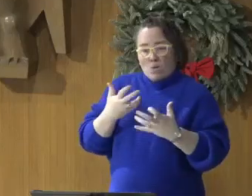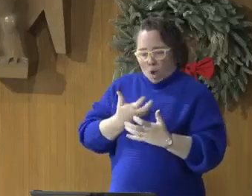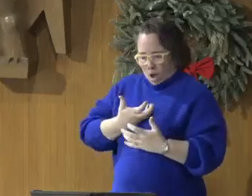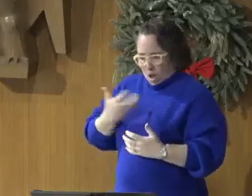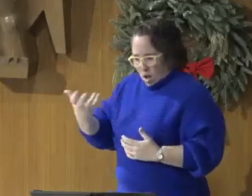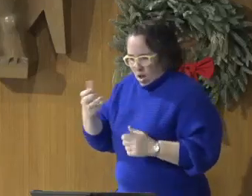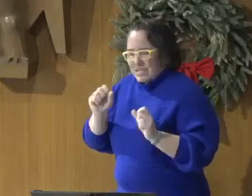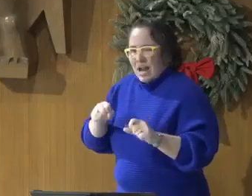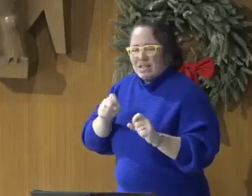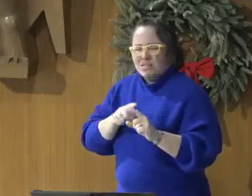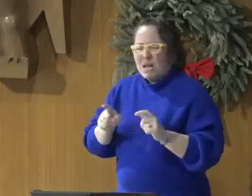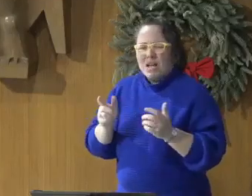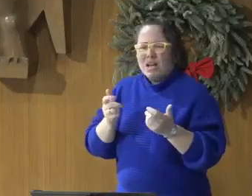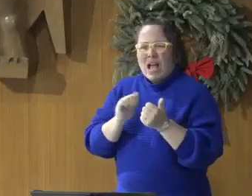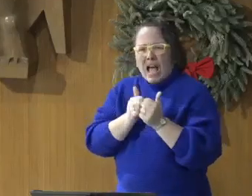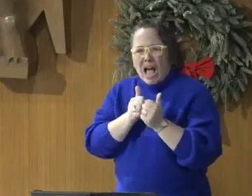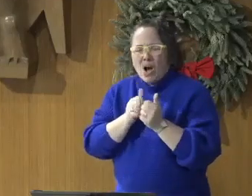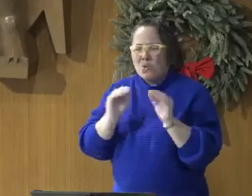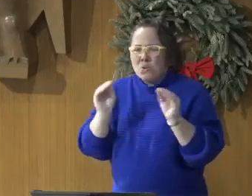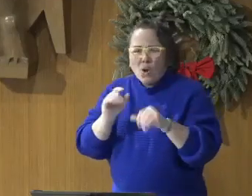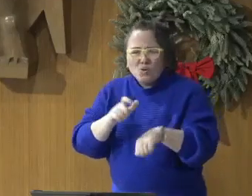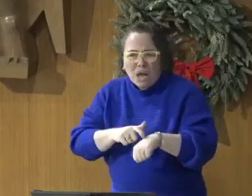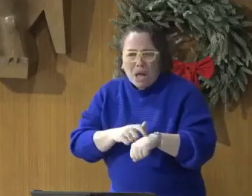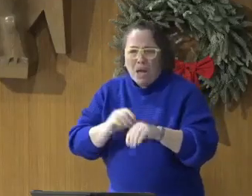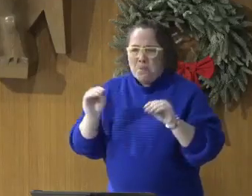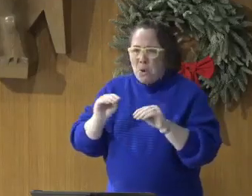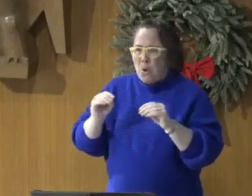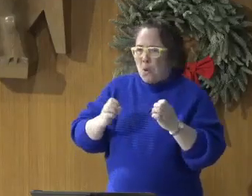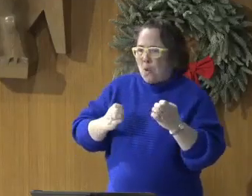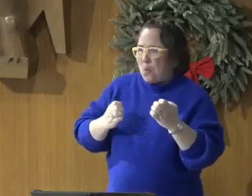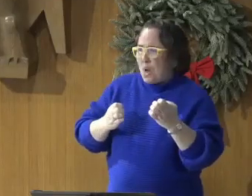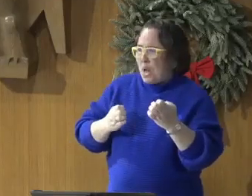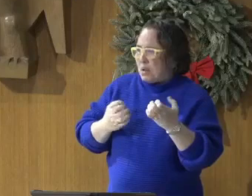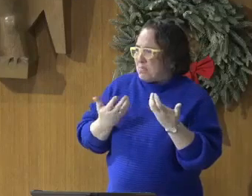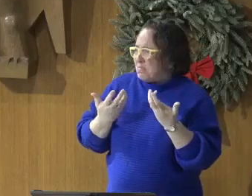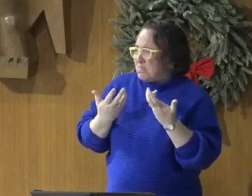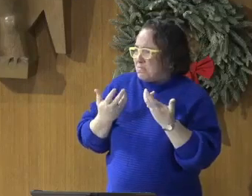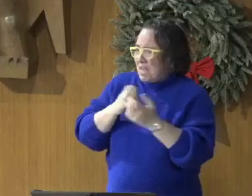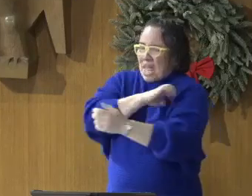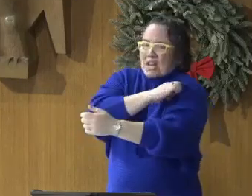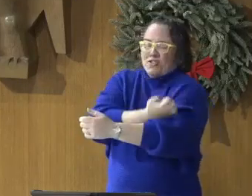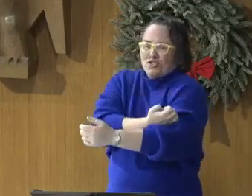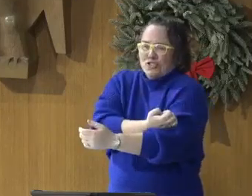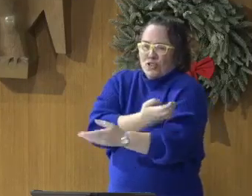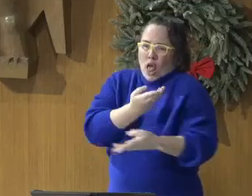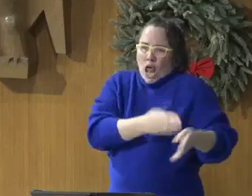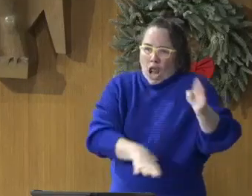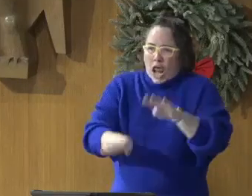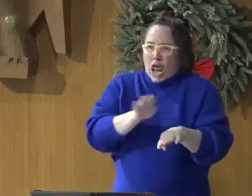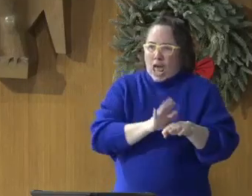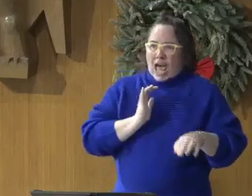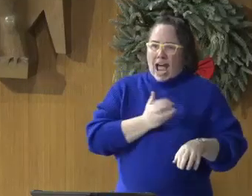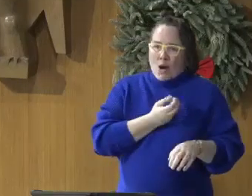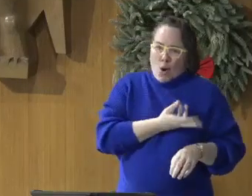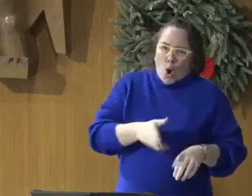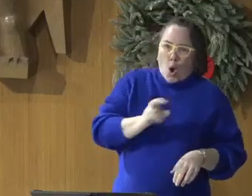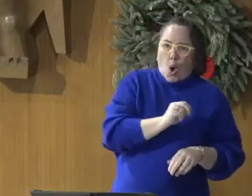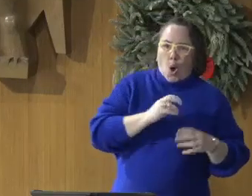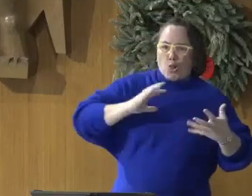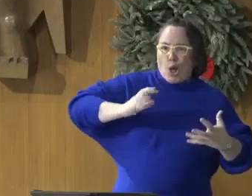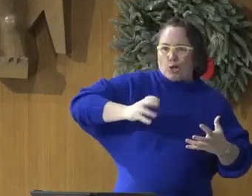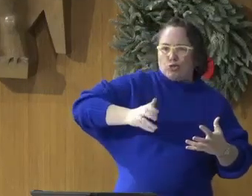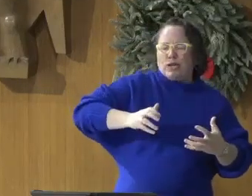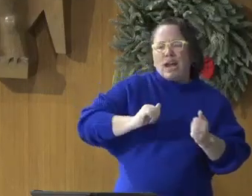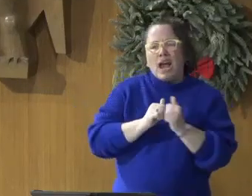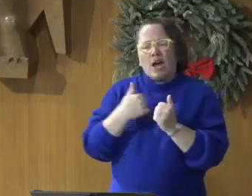when we don't even have the time or energy to fold our laundry, how are we supposed to make time